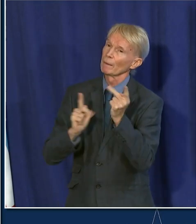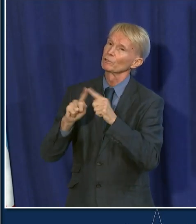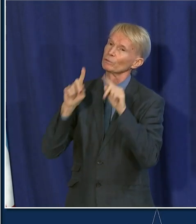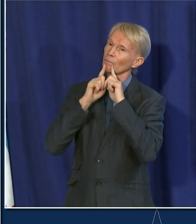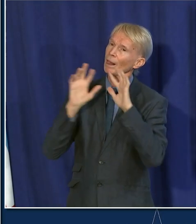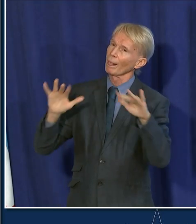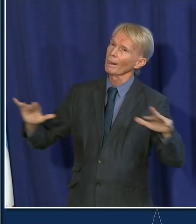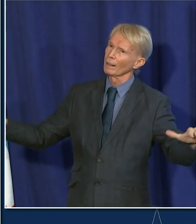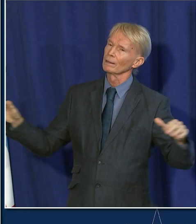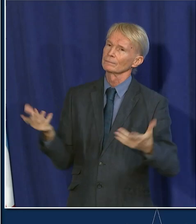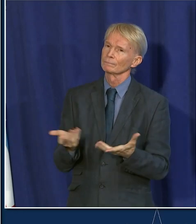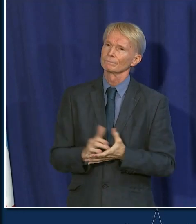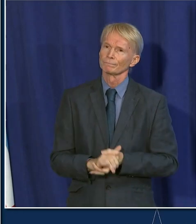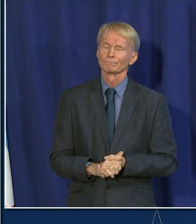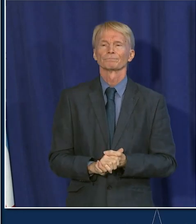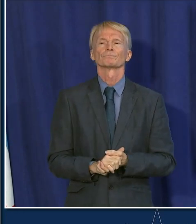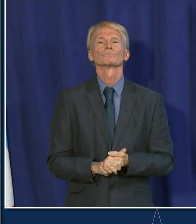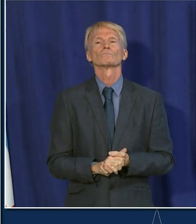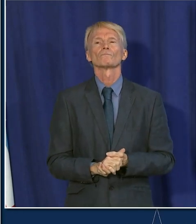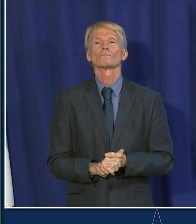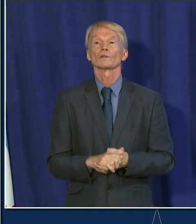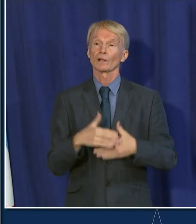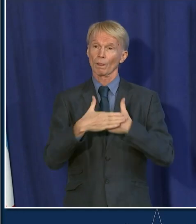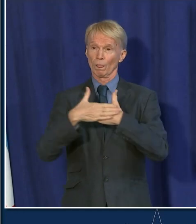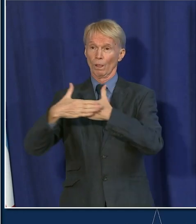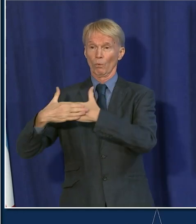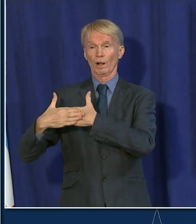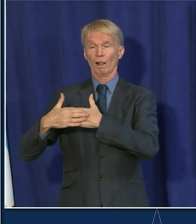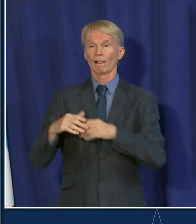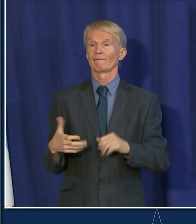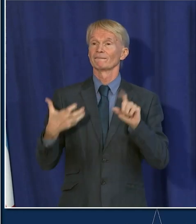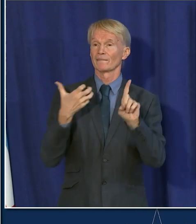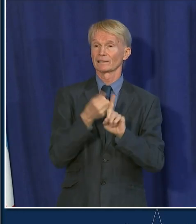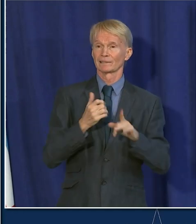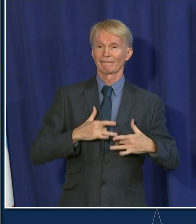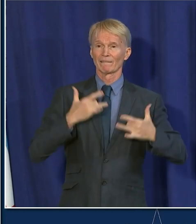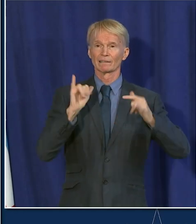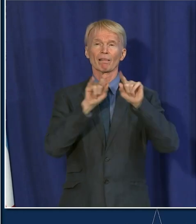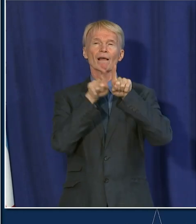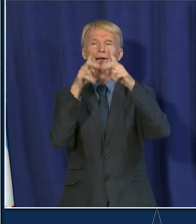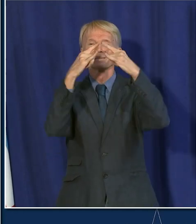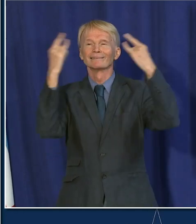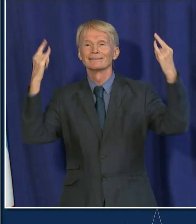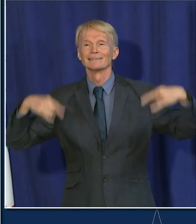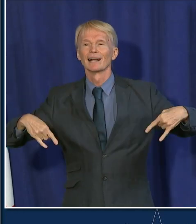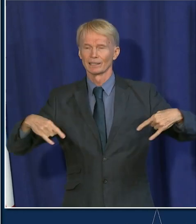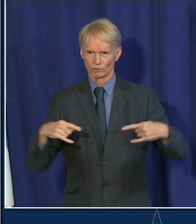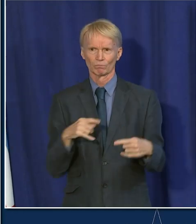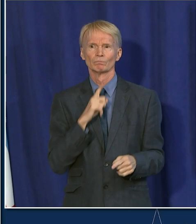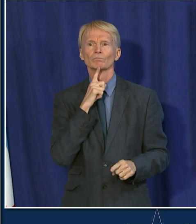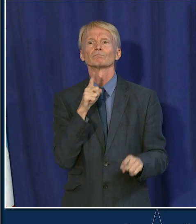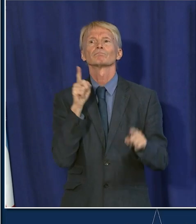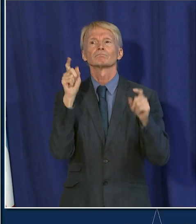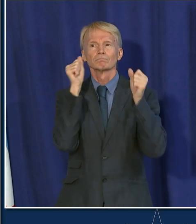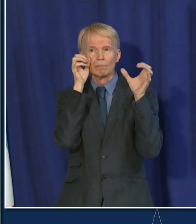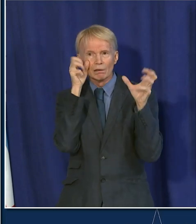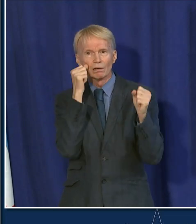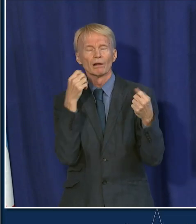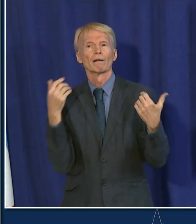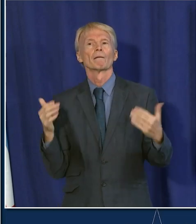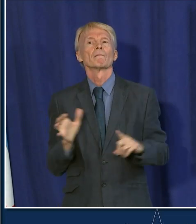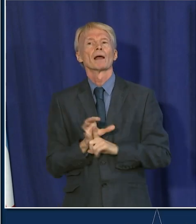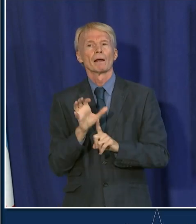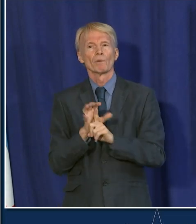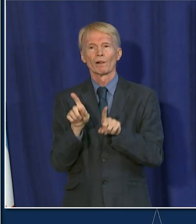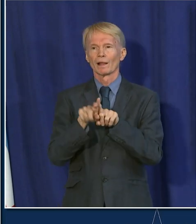word. We continue hyperlocal vaccination events. We've been doing really well at a number of our outside events